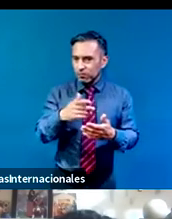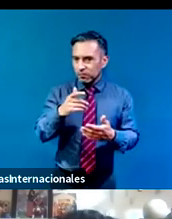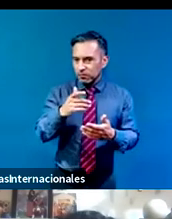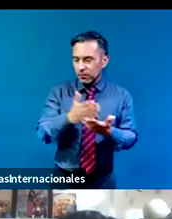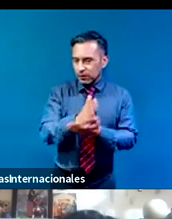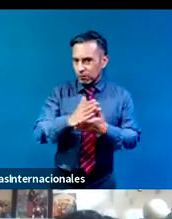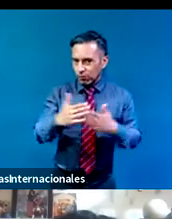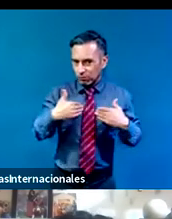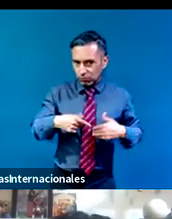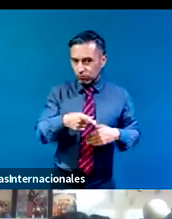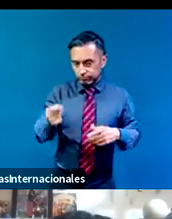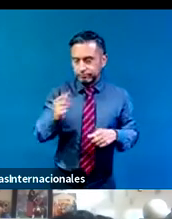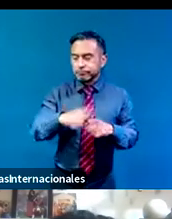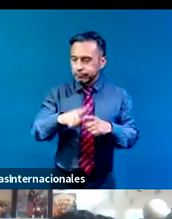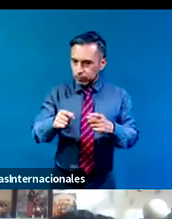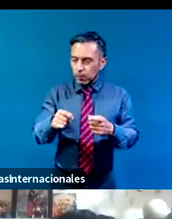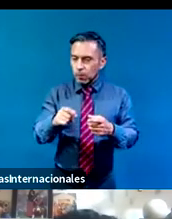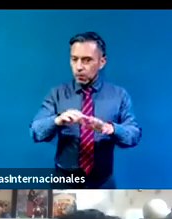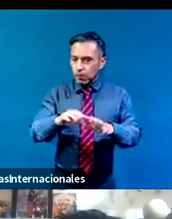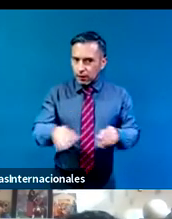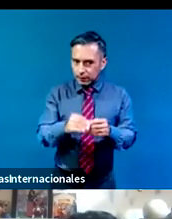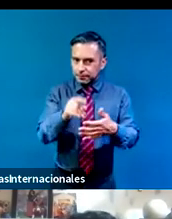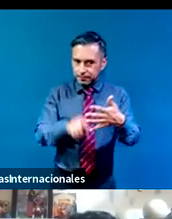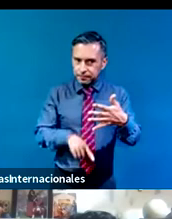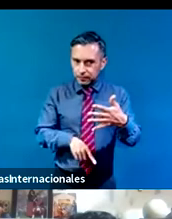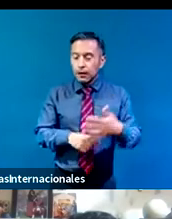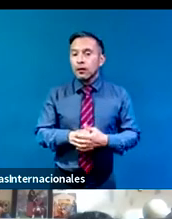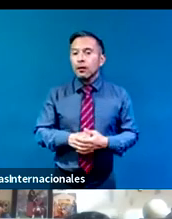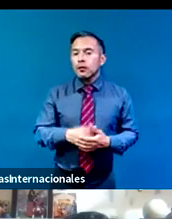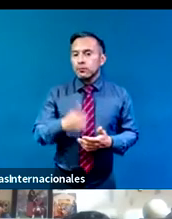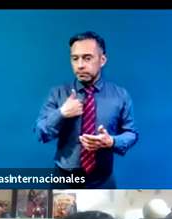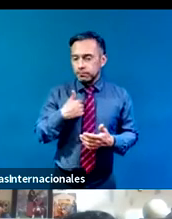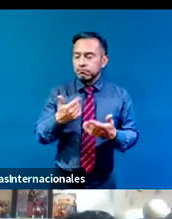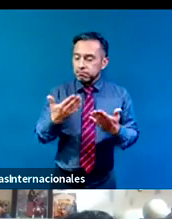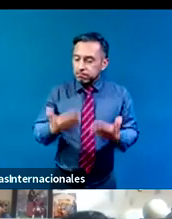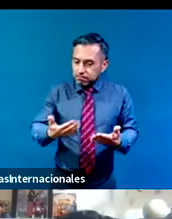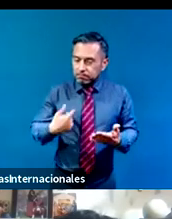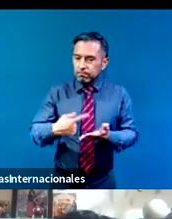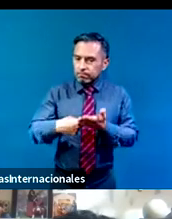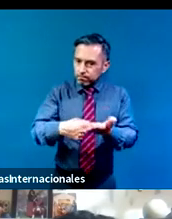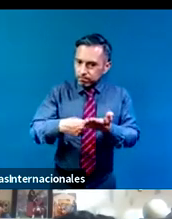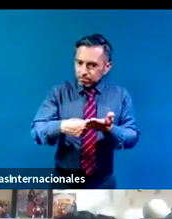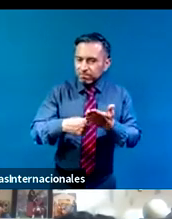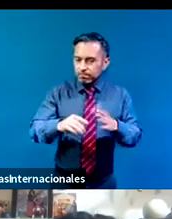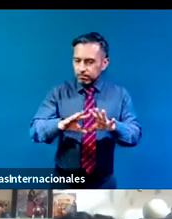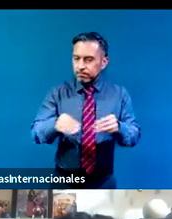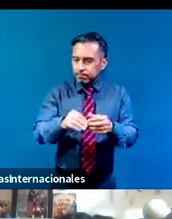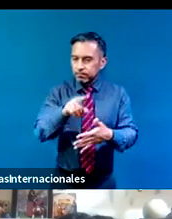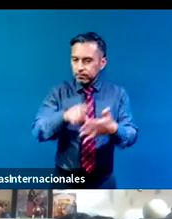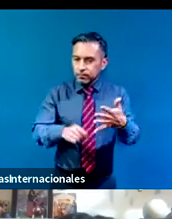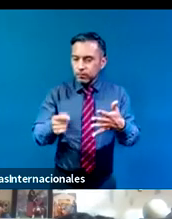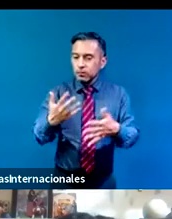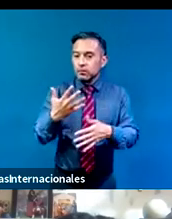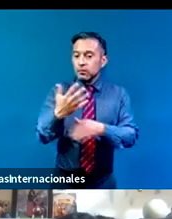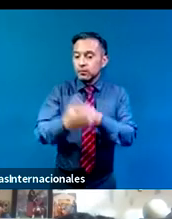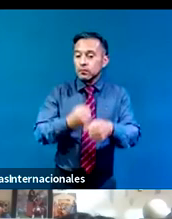have that type of dialogue and that type of measures being implemented in the next 5 years, because this is the type of solutions we need.